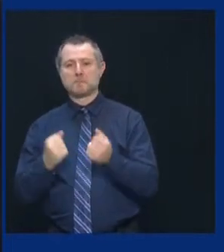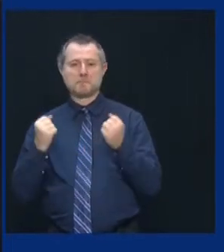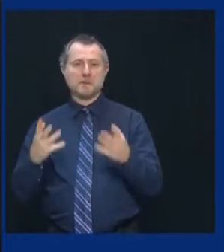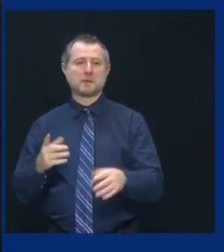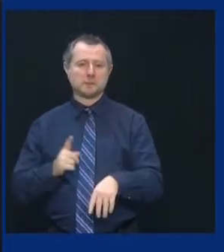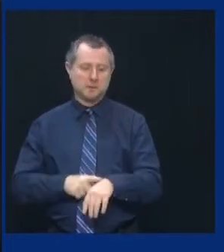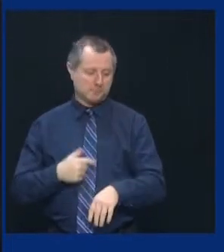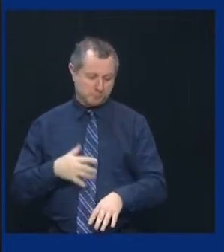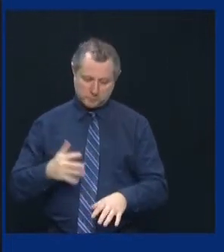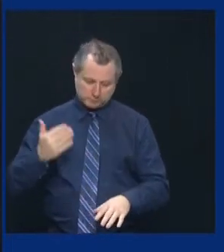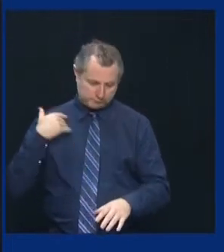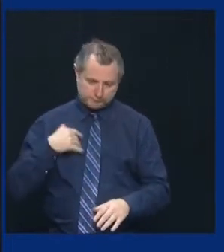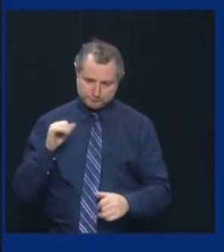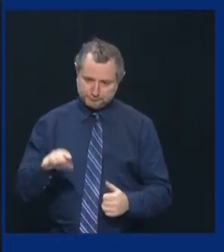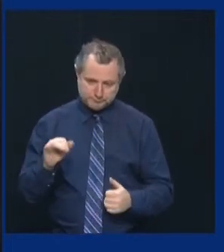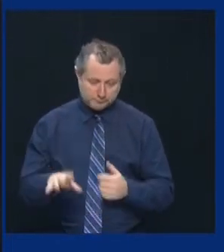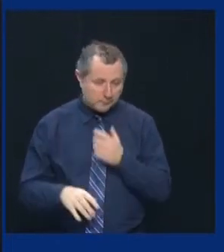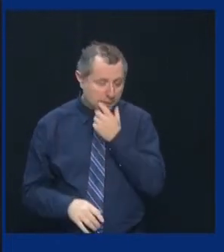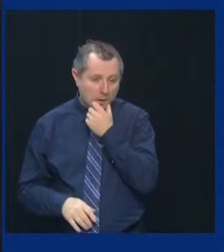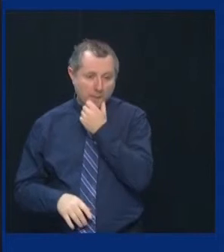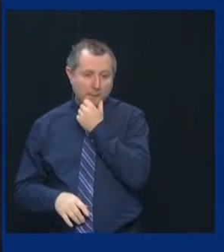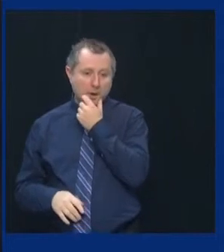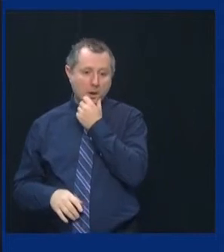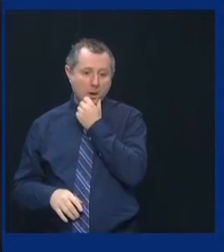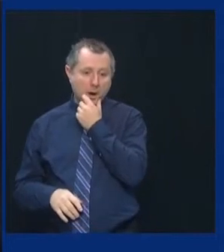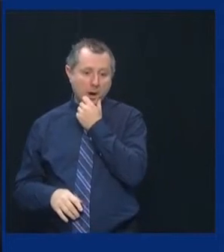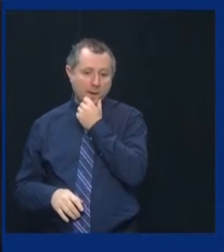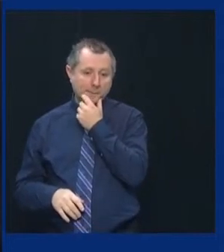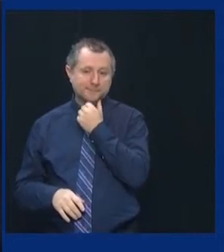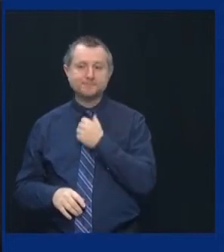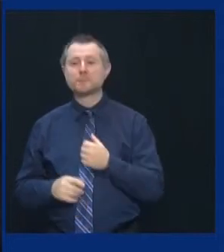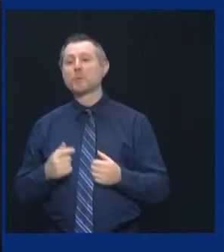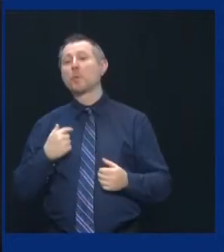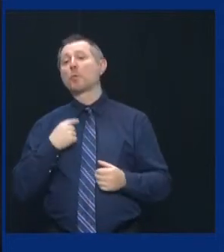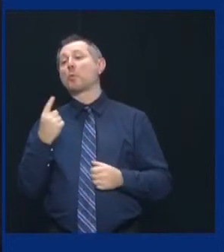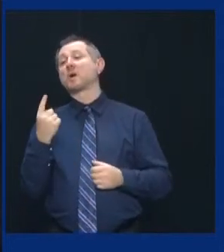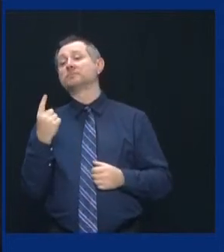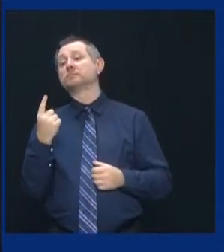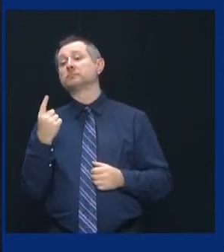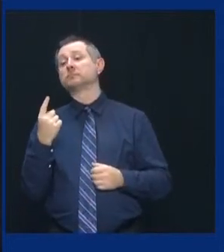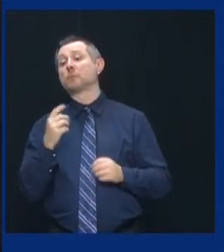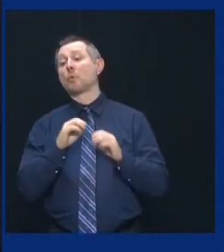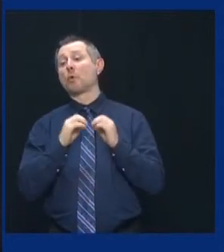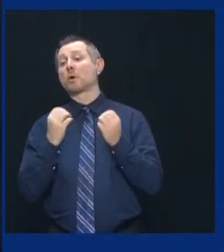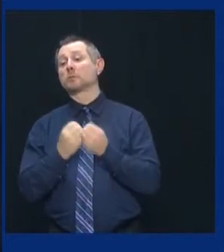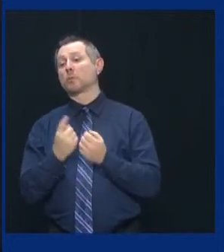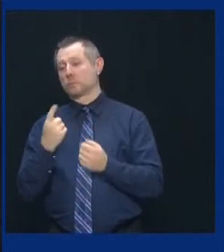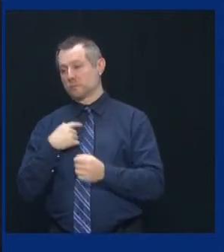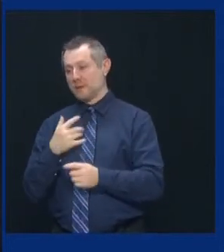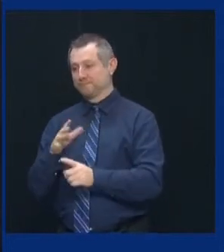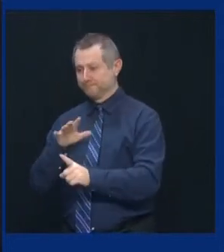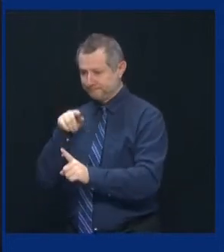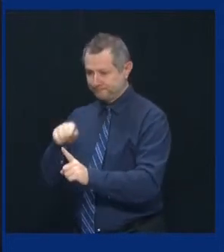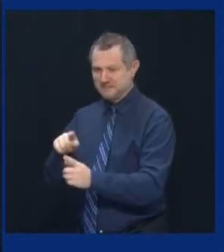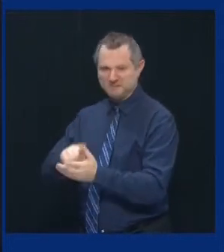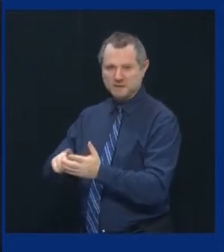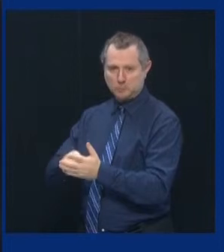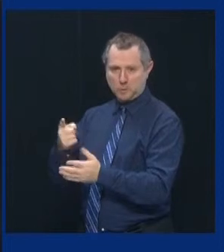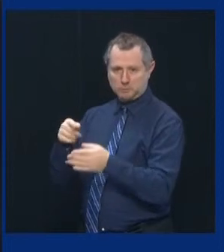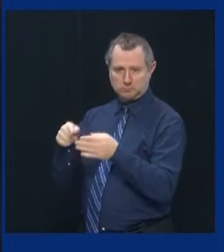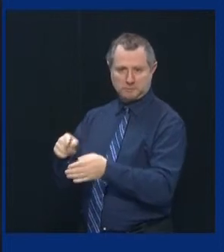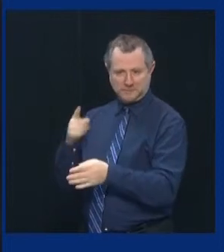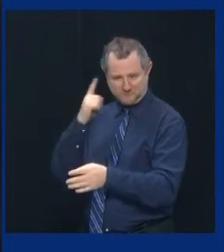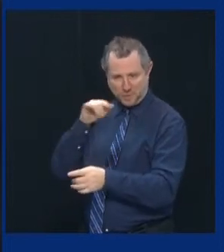past, again, going back to the Attorney General days. The only organization that we are looking at for